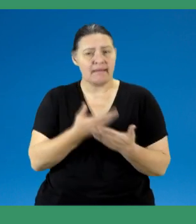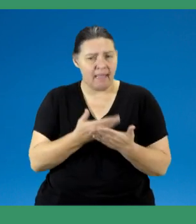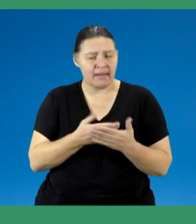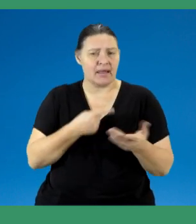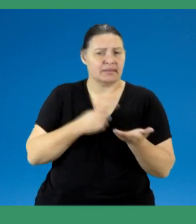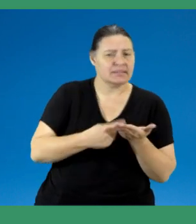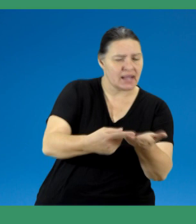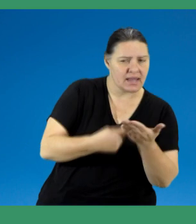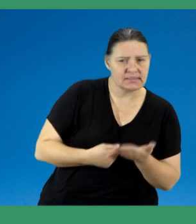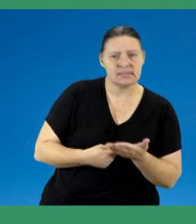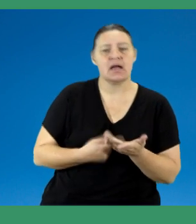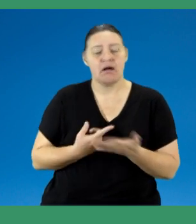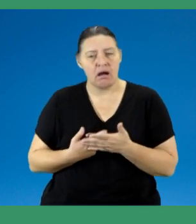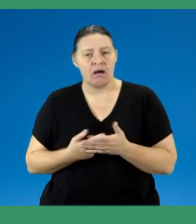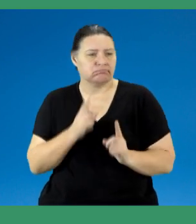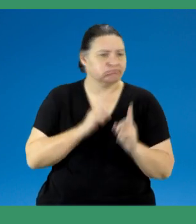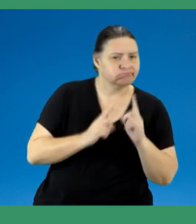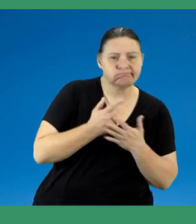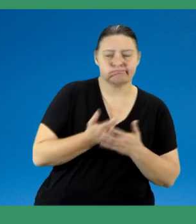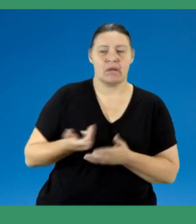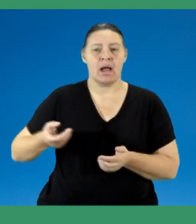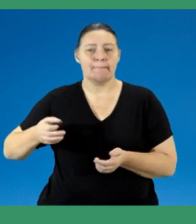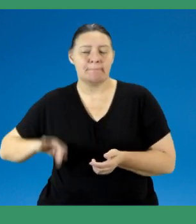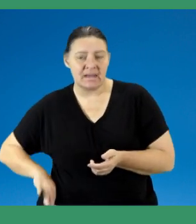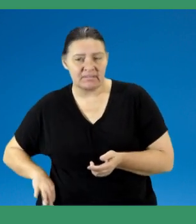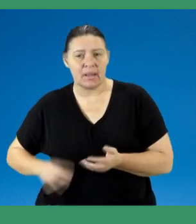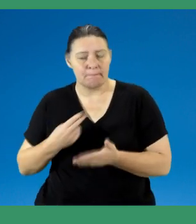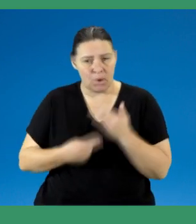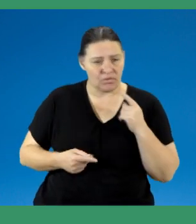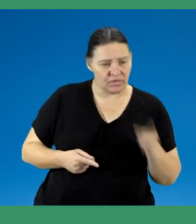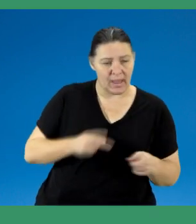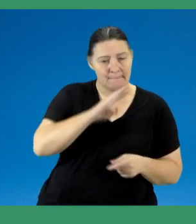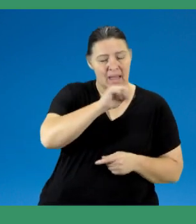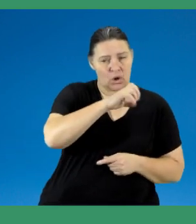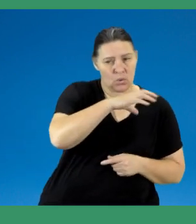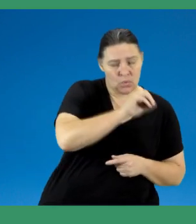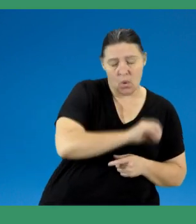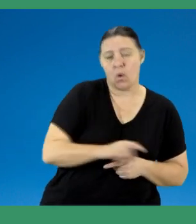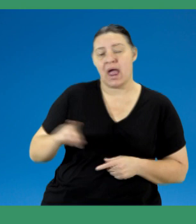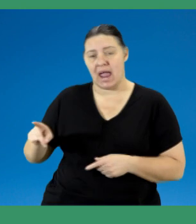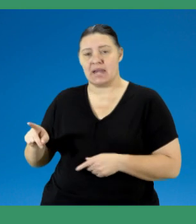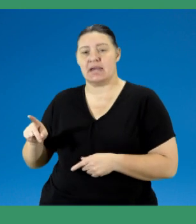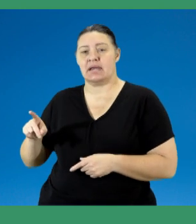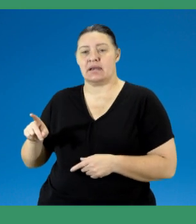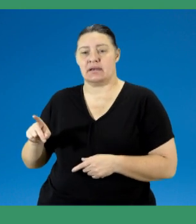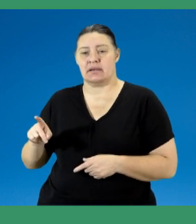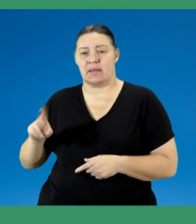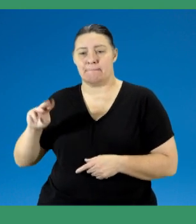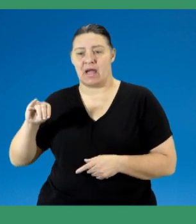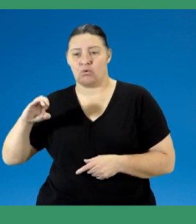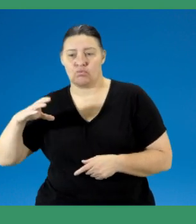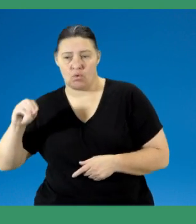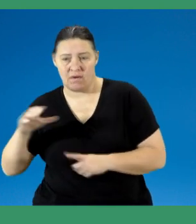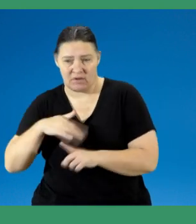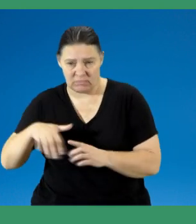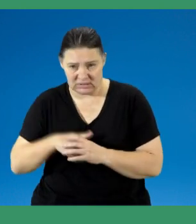or explain the benefits or advantages of businesses that are involved in the macro environment. And lastly,